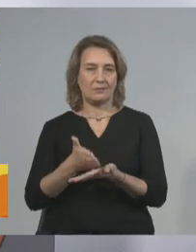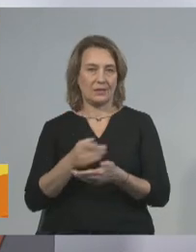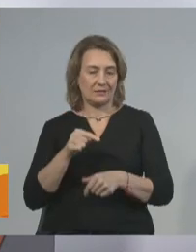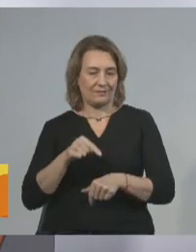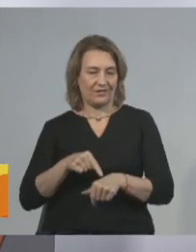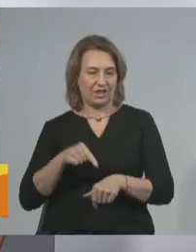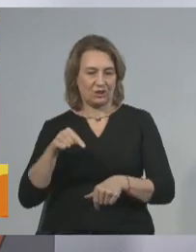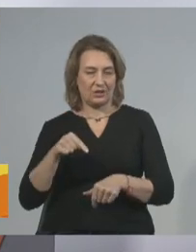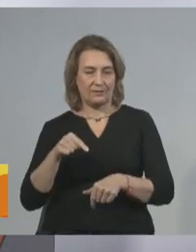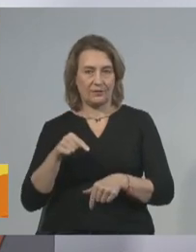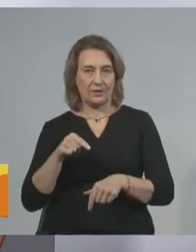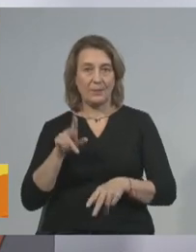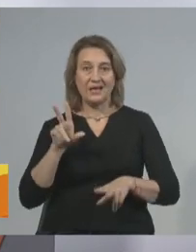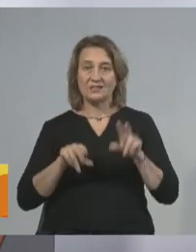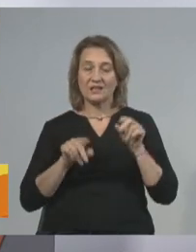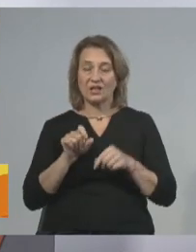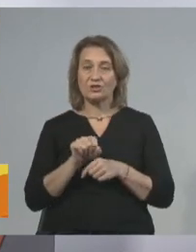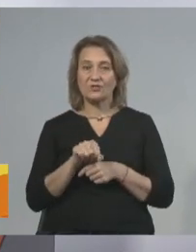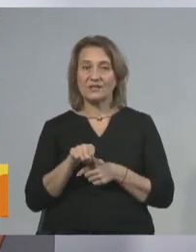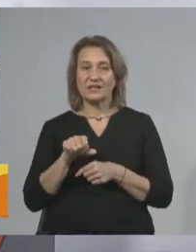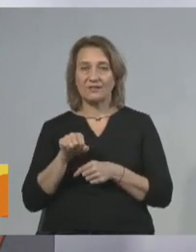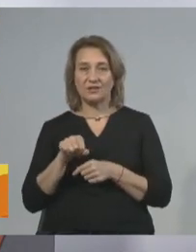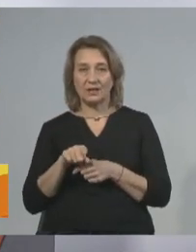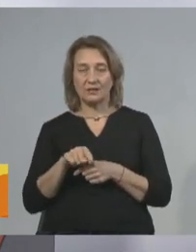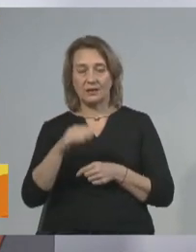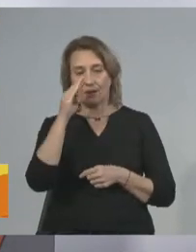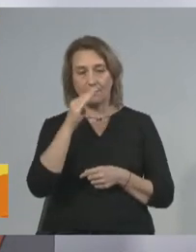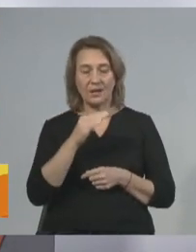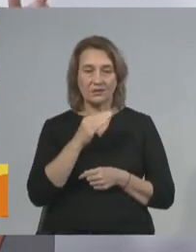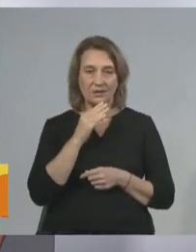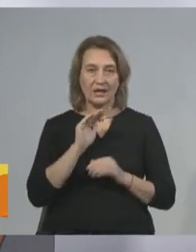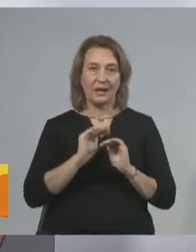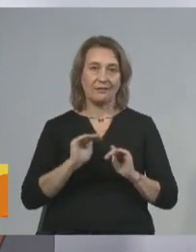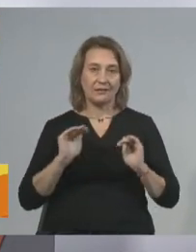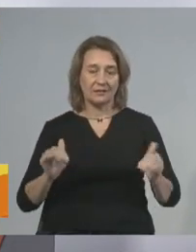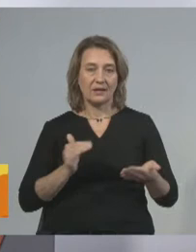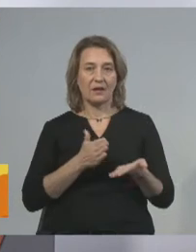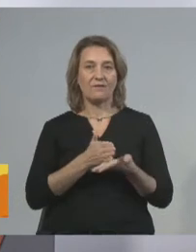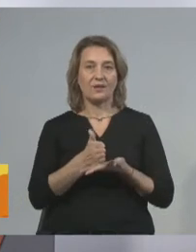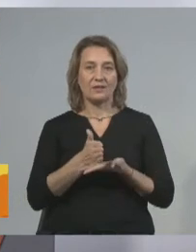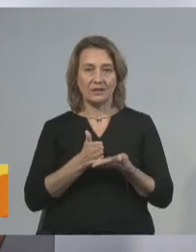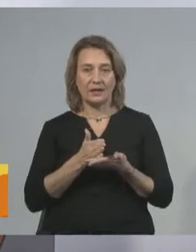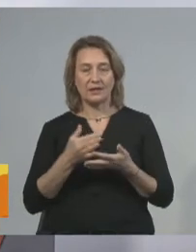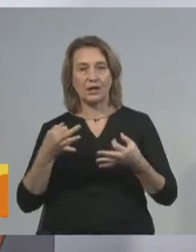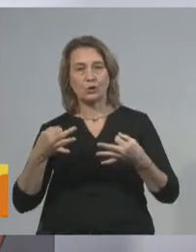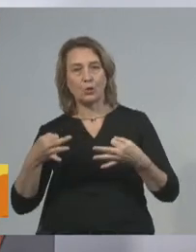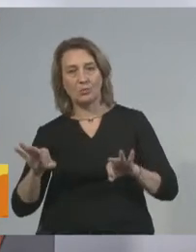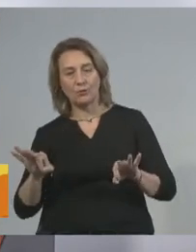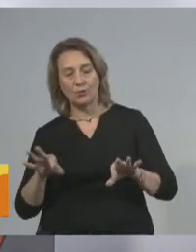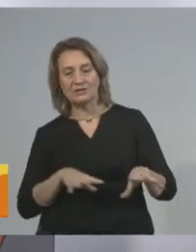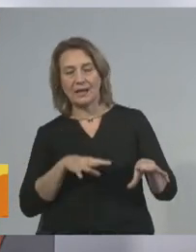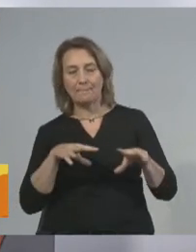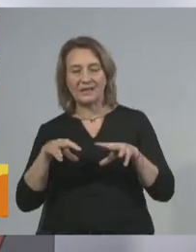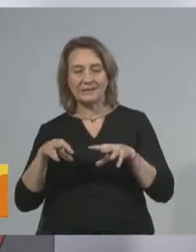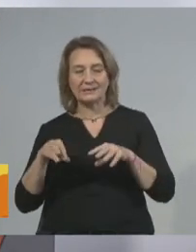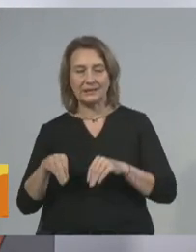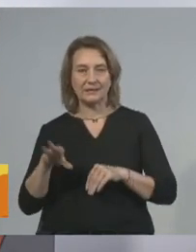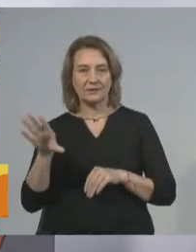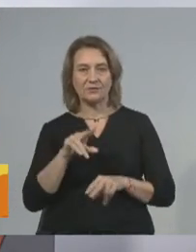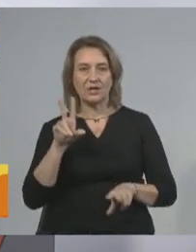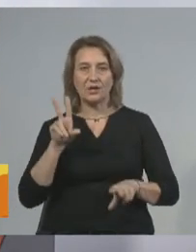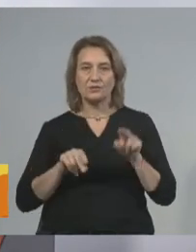vulnerable and fragile it just depends on the task of those people who spread propaganda all these uh